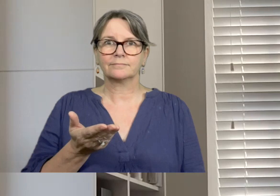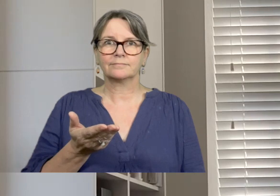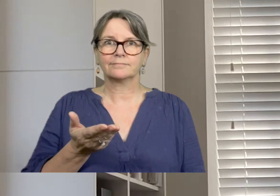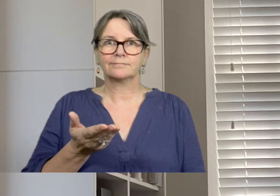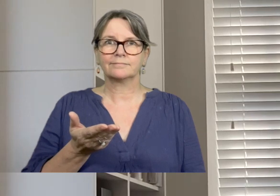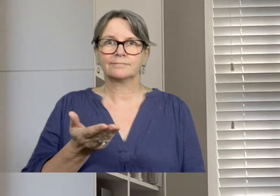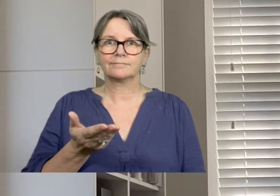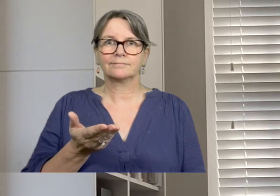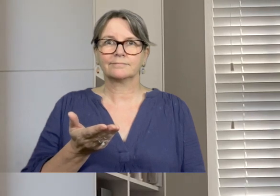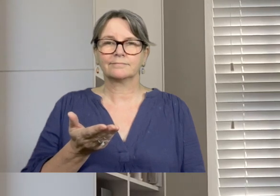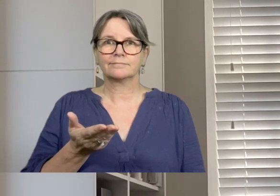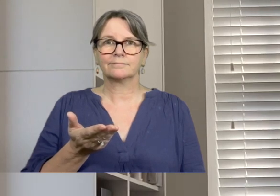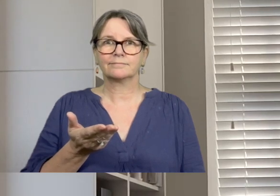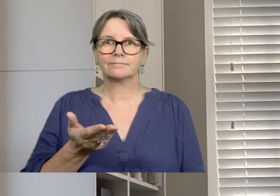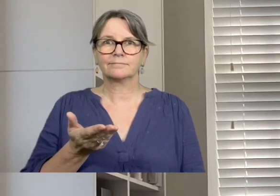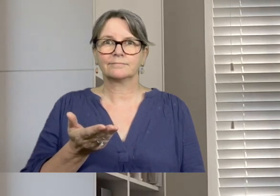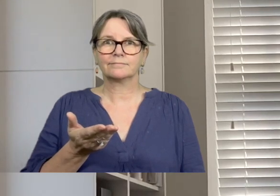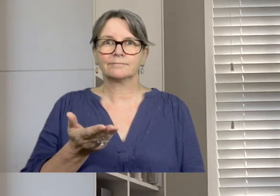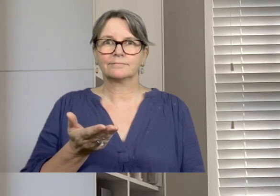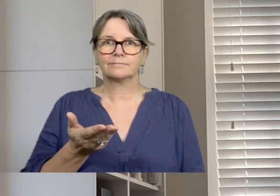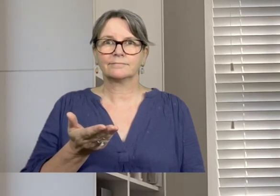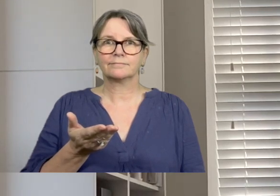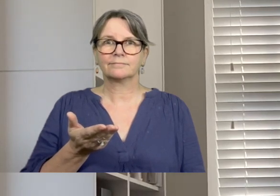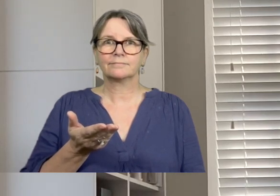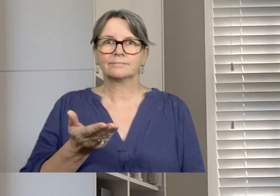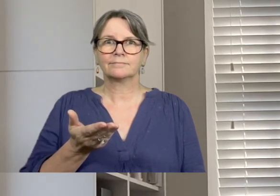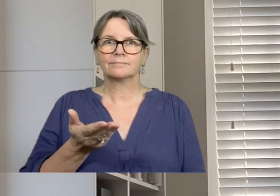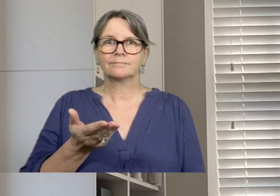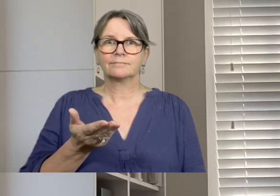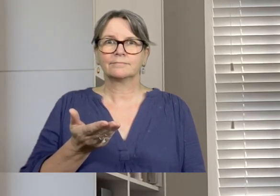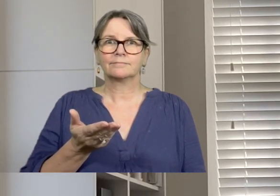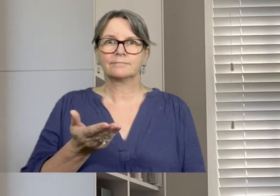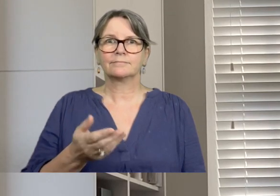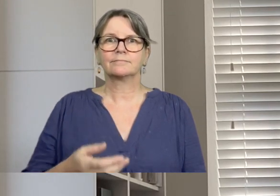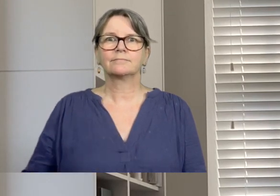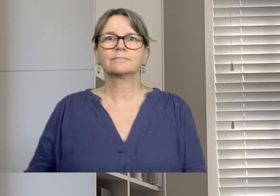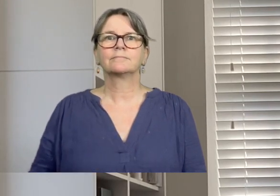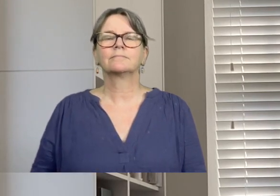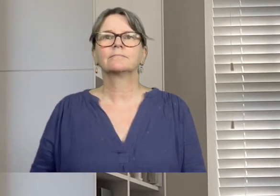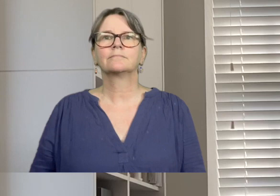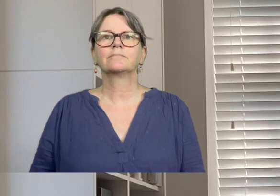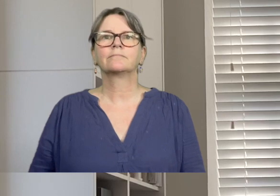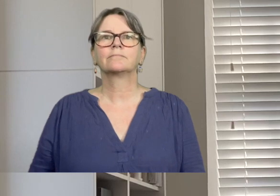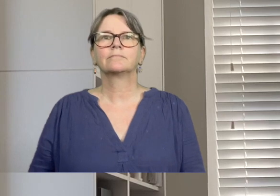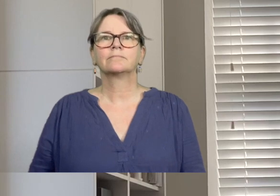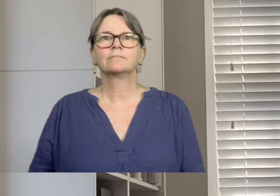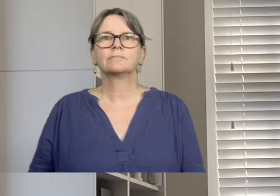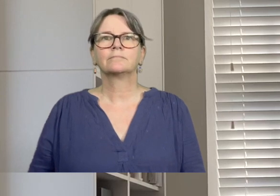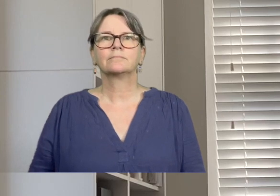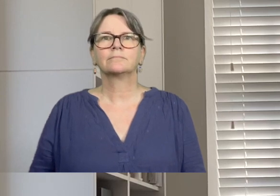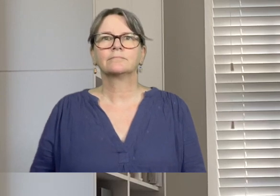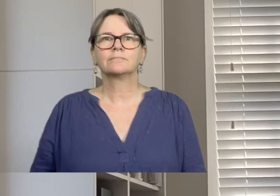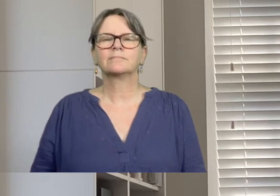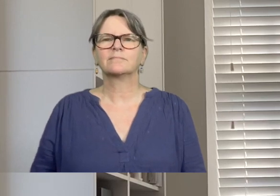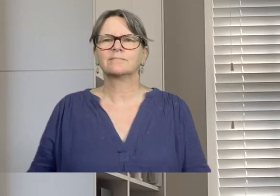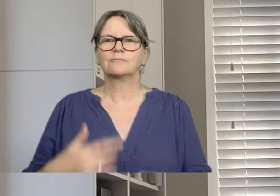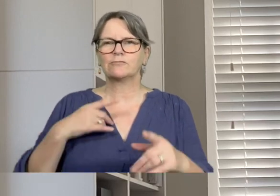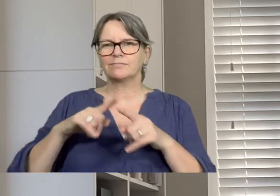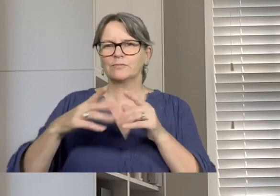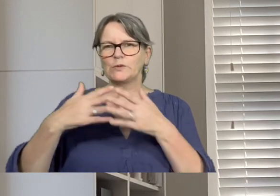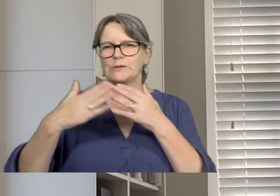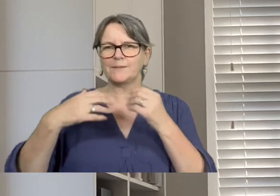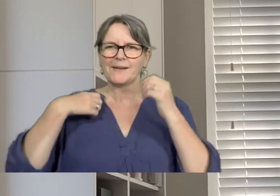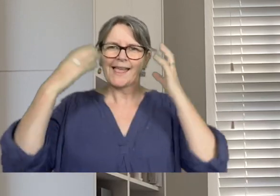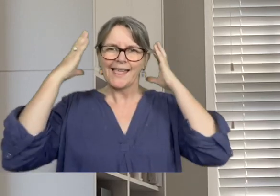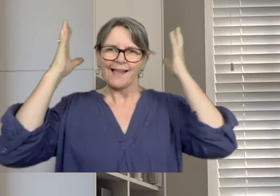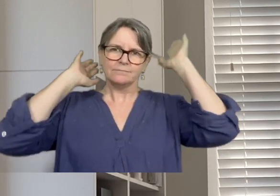out. All the way back up. We're going to sit up at the top. We're going to send those legs out in front of us and we're going to spine stretch forwards. I'm going to faff with my hair while we do